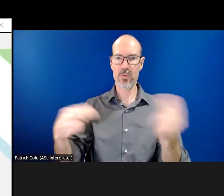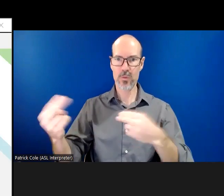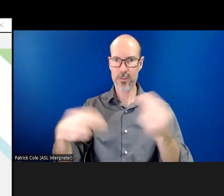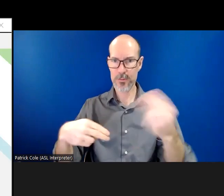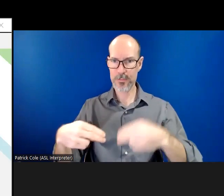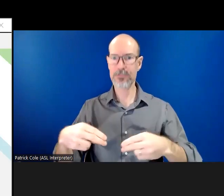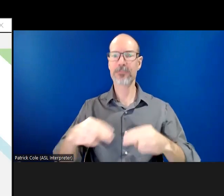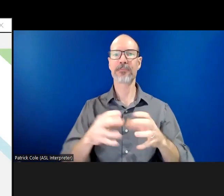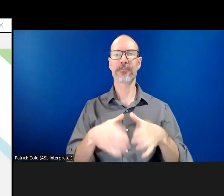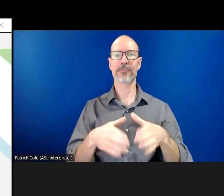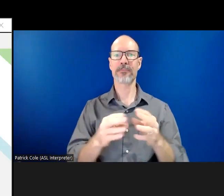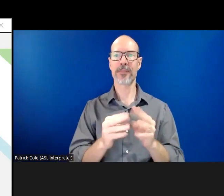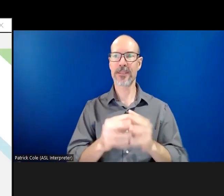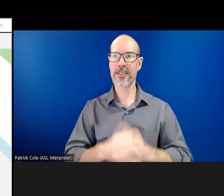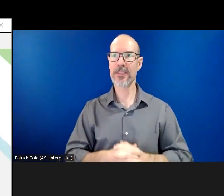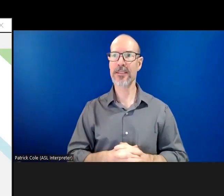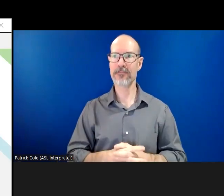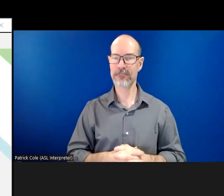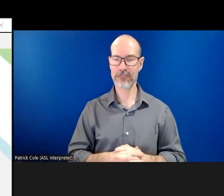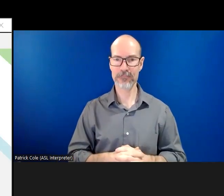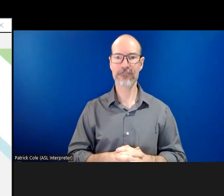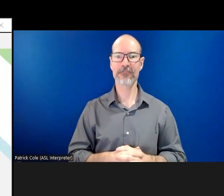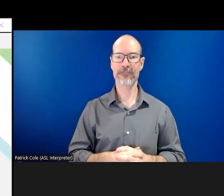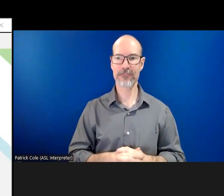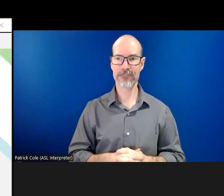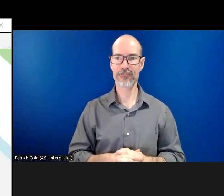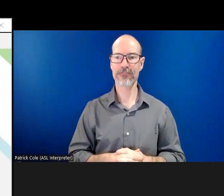keep trickling in.